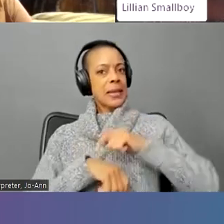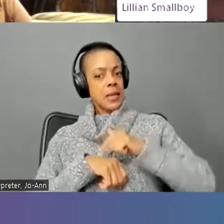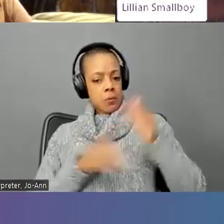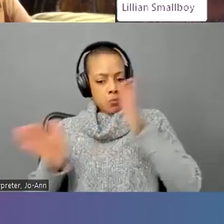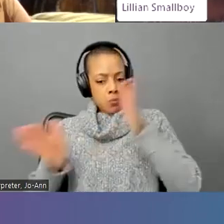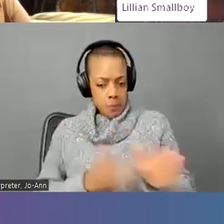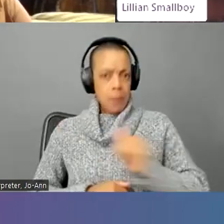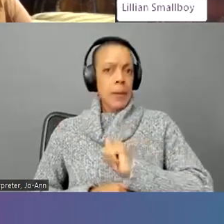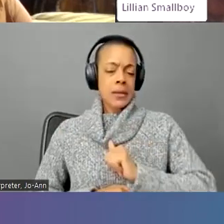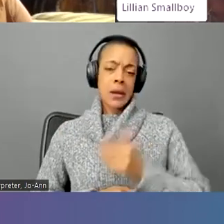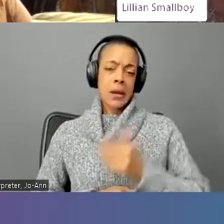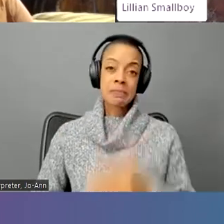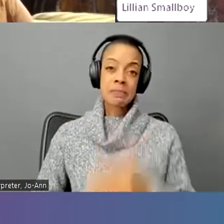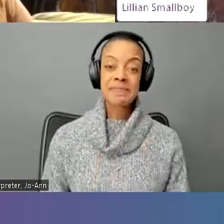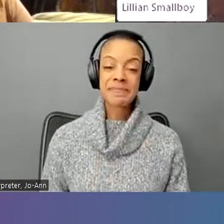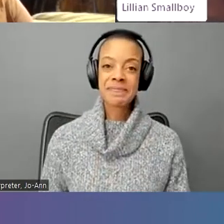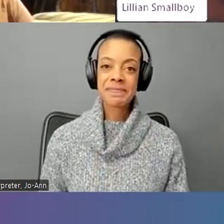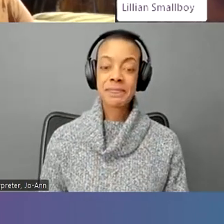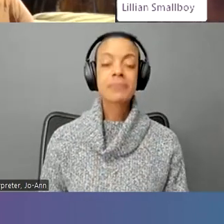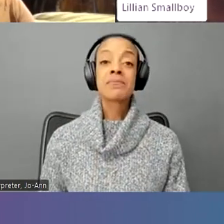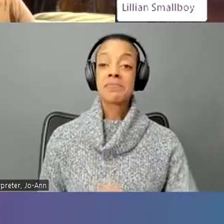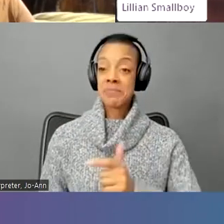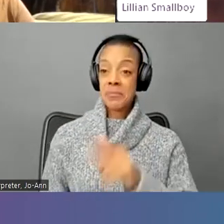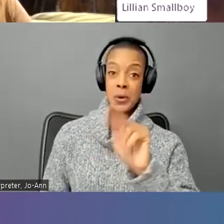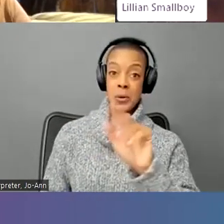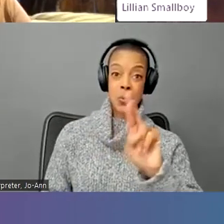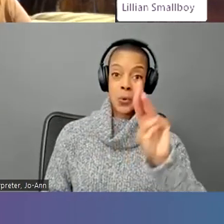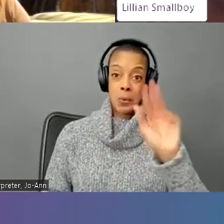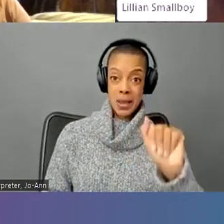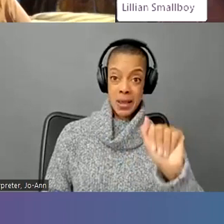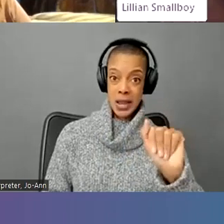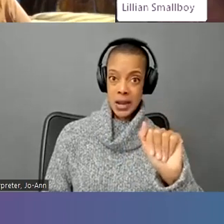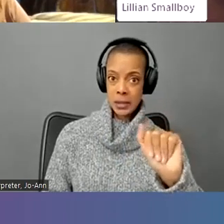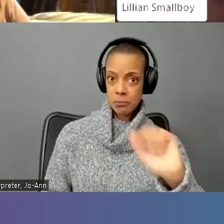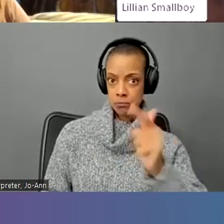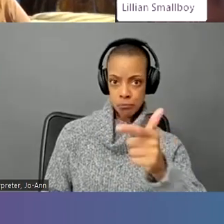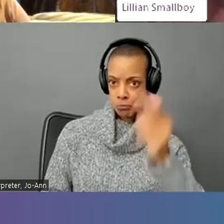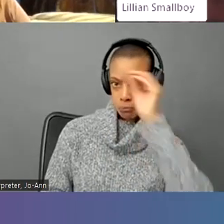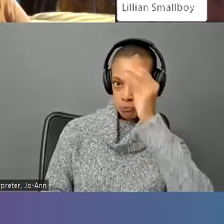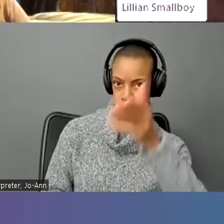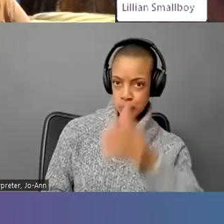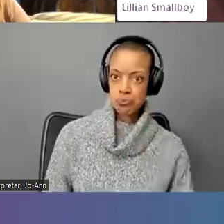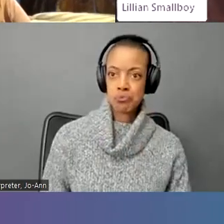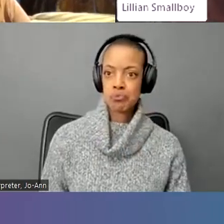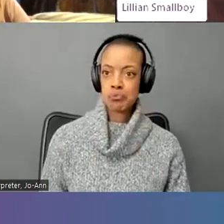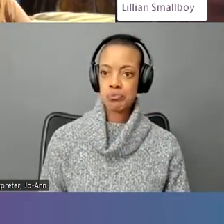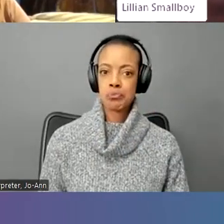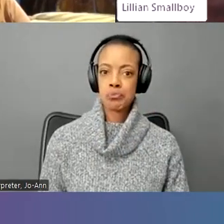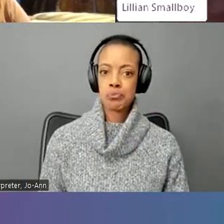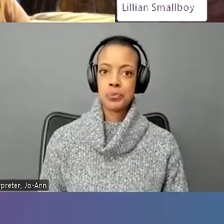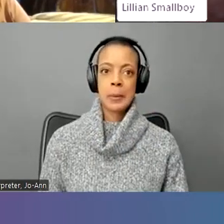gotcha. And Norma, how would that apply to someone reaching out to a First